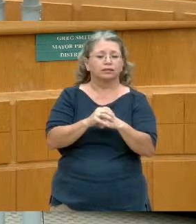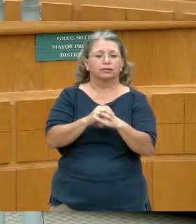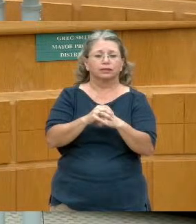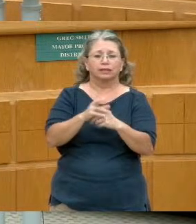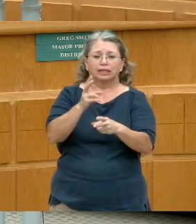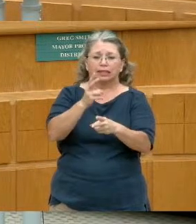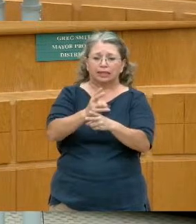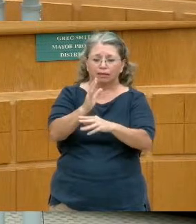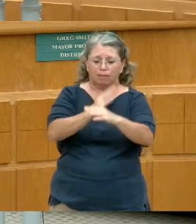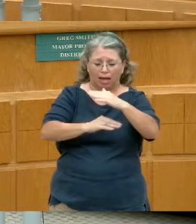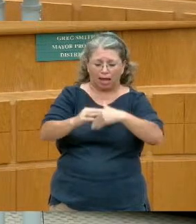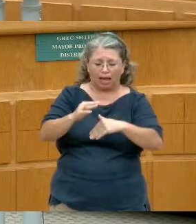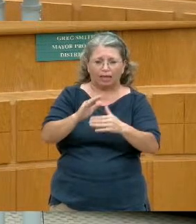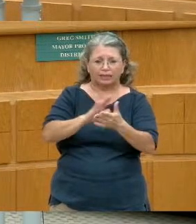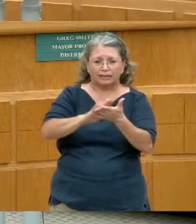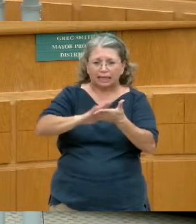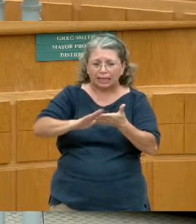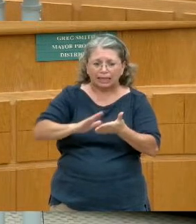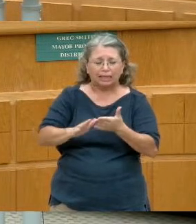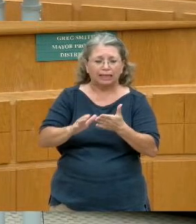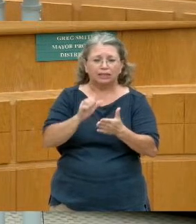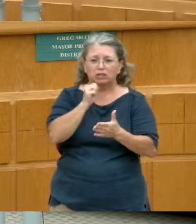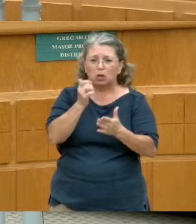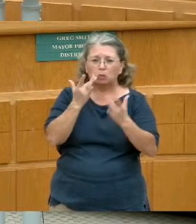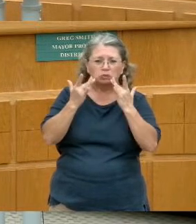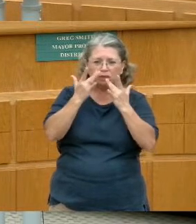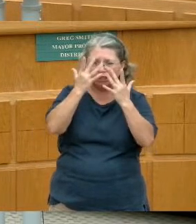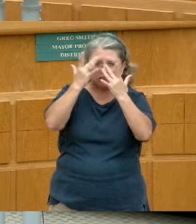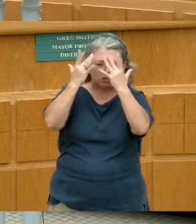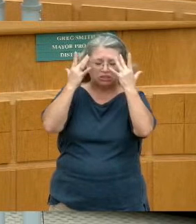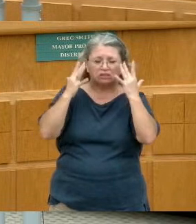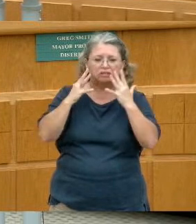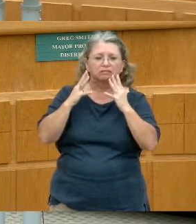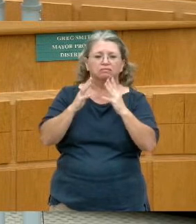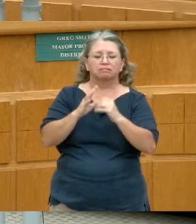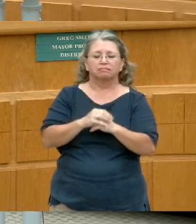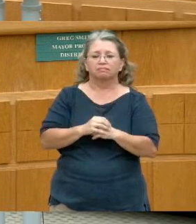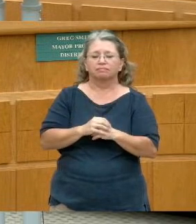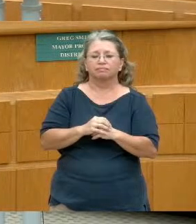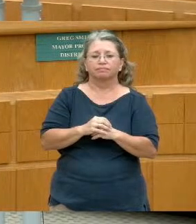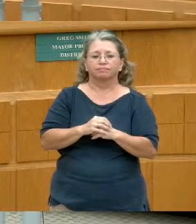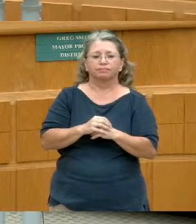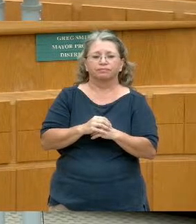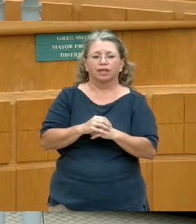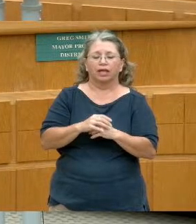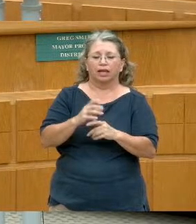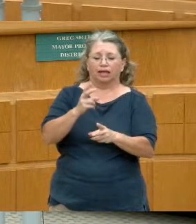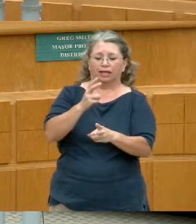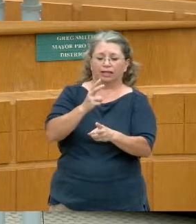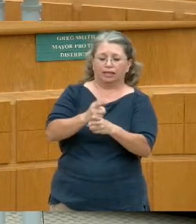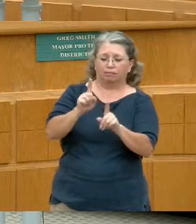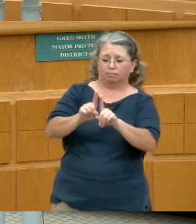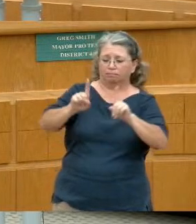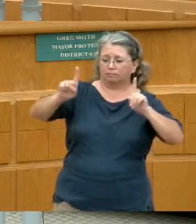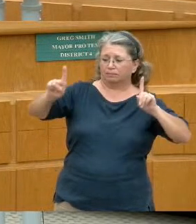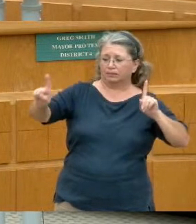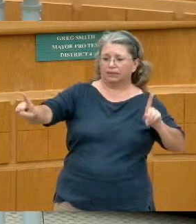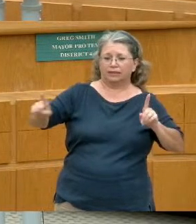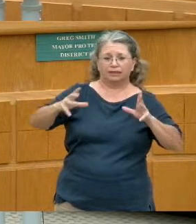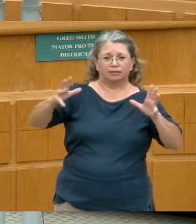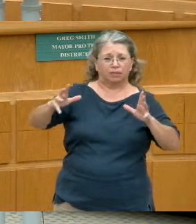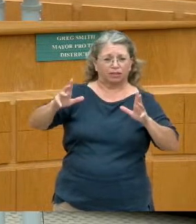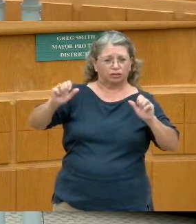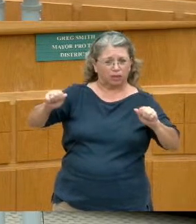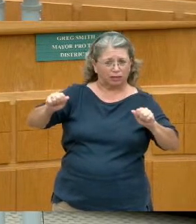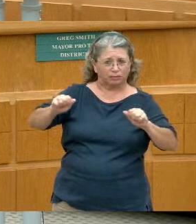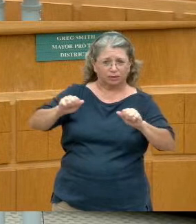dirty hands off your face, not touching your eyes, your nose, your mouth, or your ears, and social distancing as much as possible. Stay 6 feet